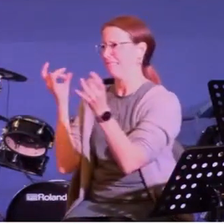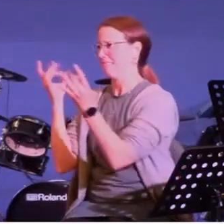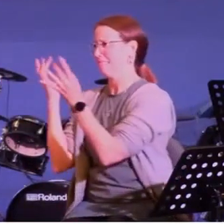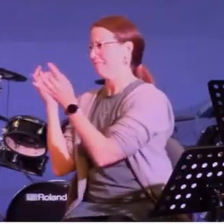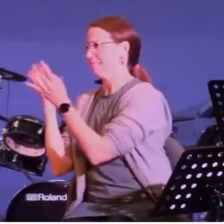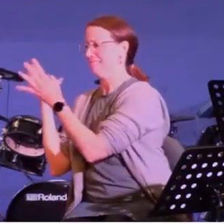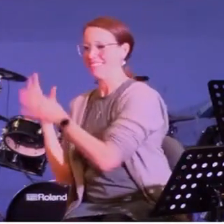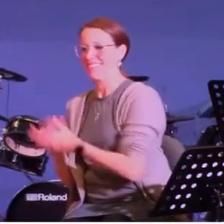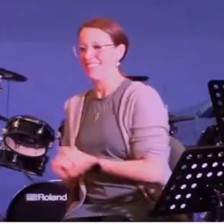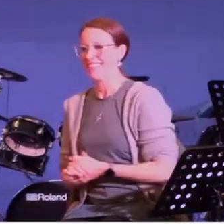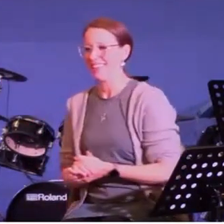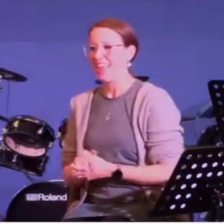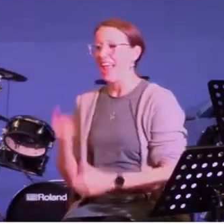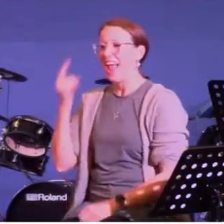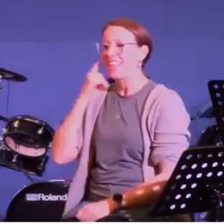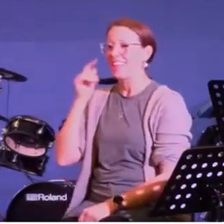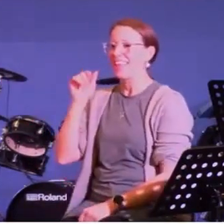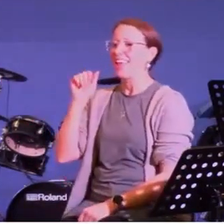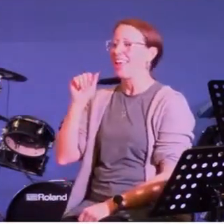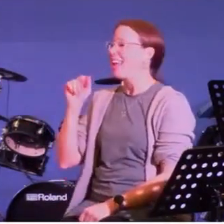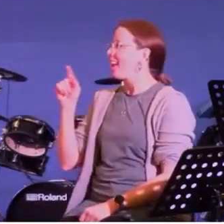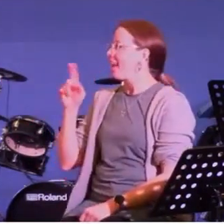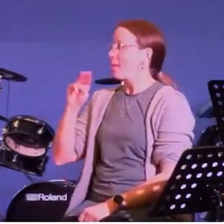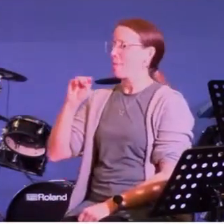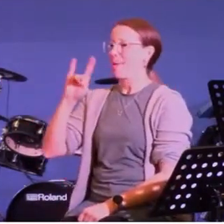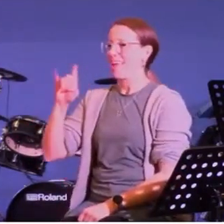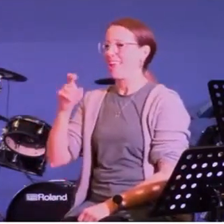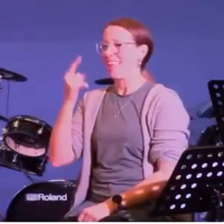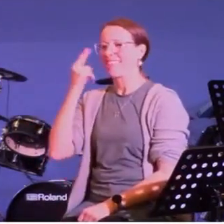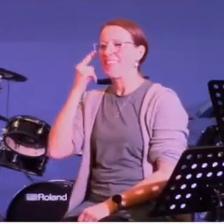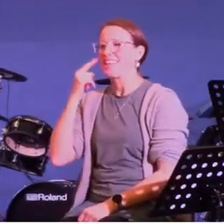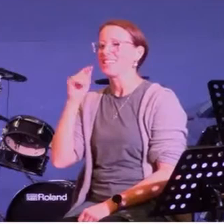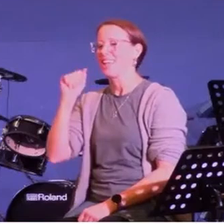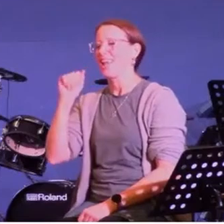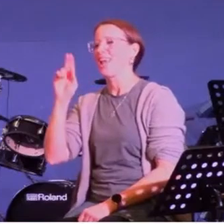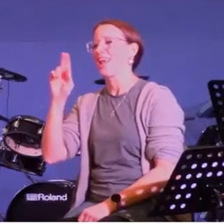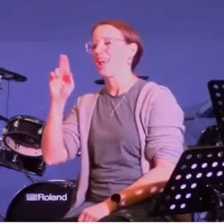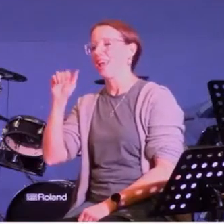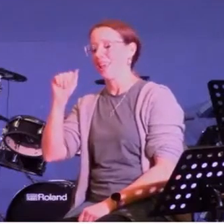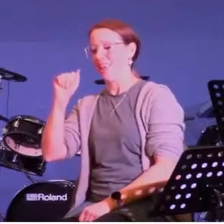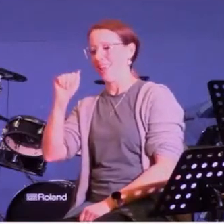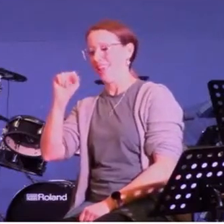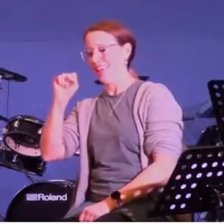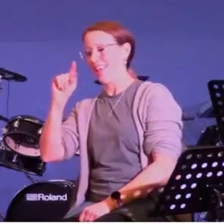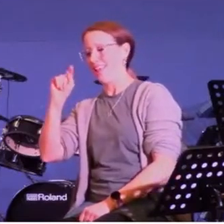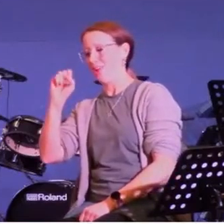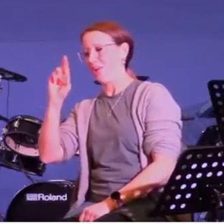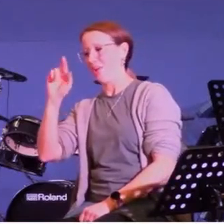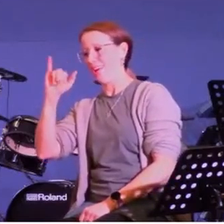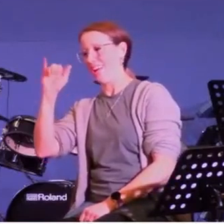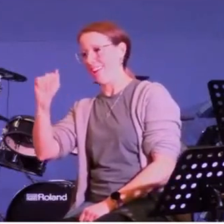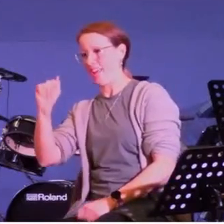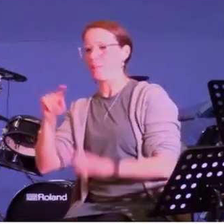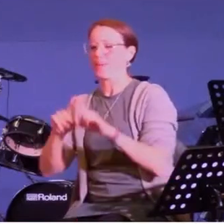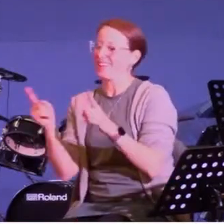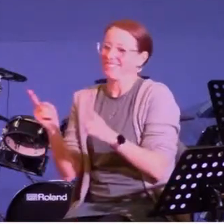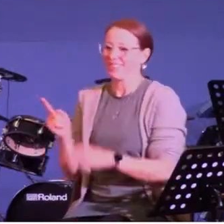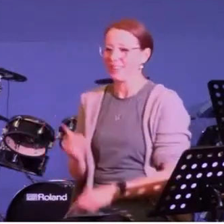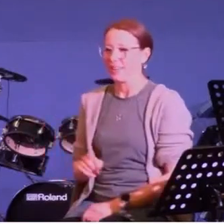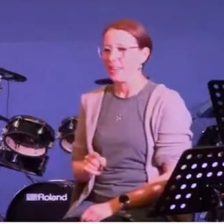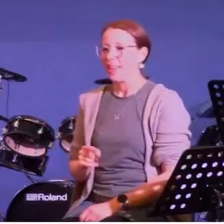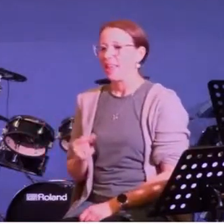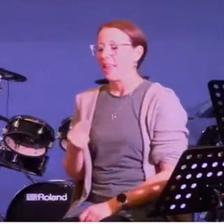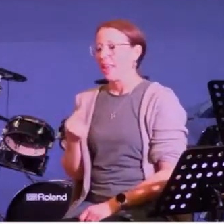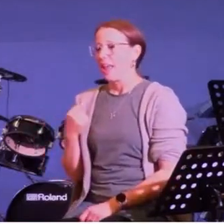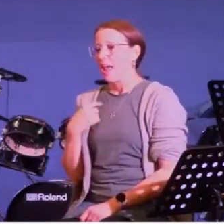I think we need to plant a church in Astoria sooner or later. Yeah. So, and it's been a wild ride. I even looked at church revitalization to just take on a church